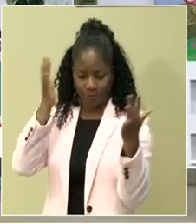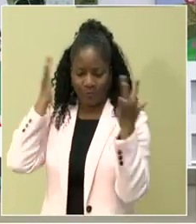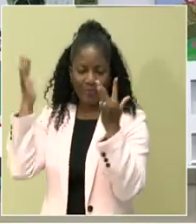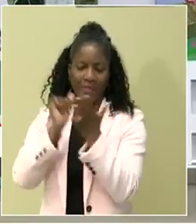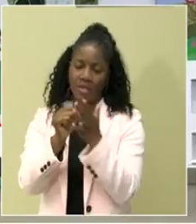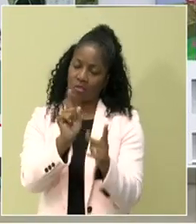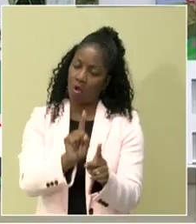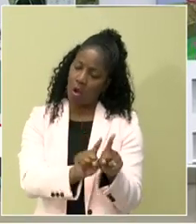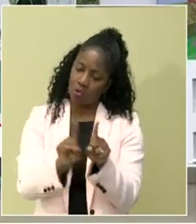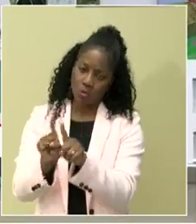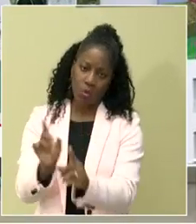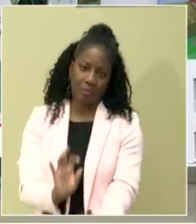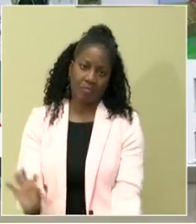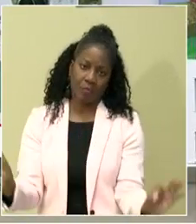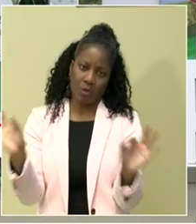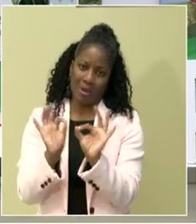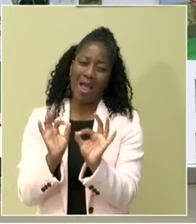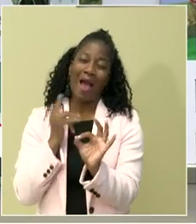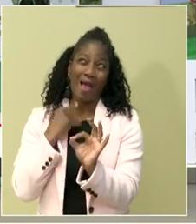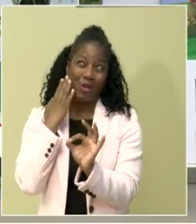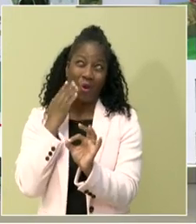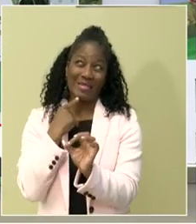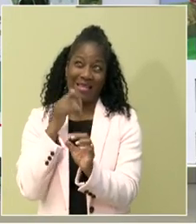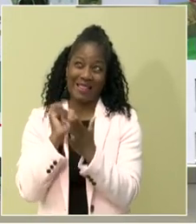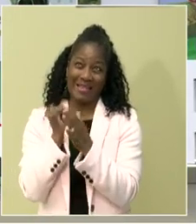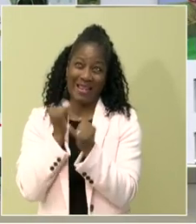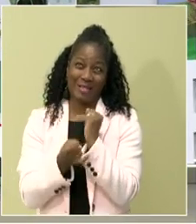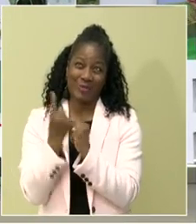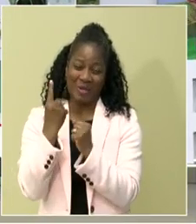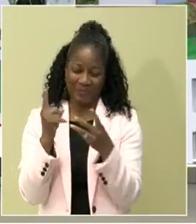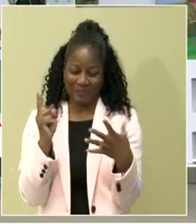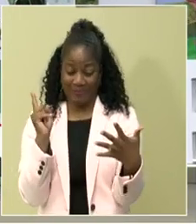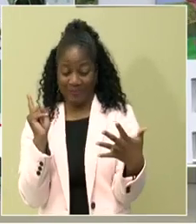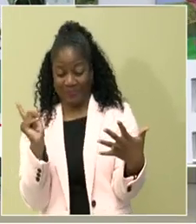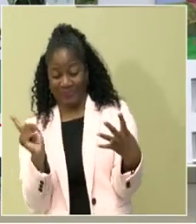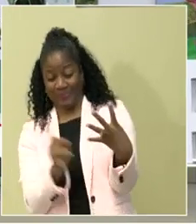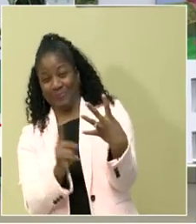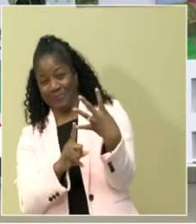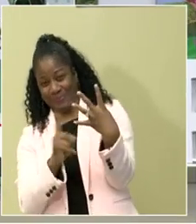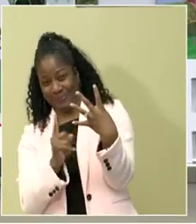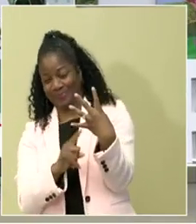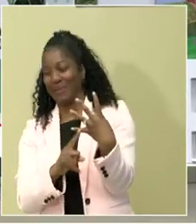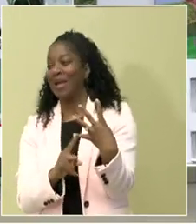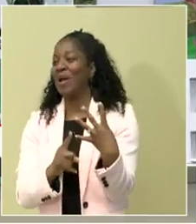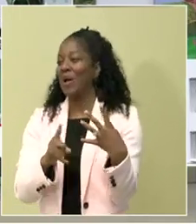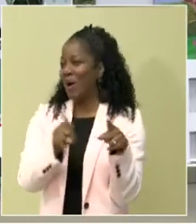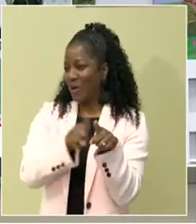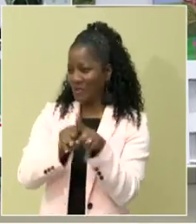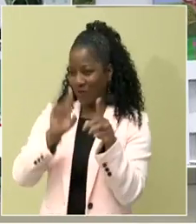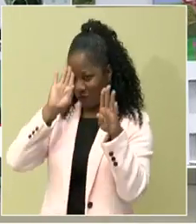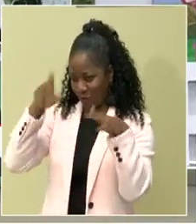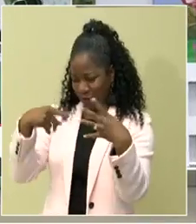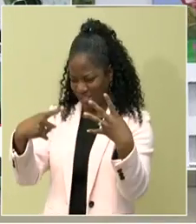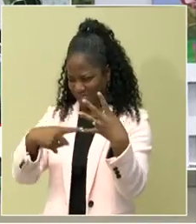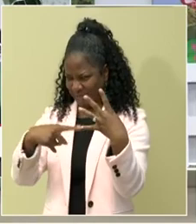key. I know I said that was the last one. But we're also focused on this, and this is why we're here, and